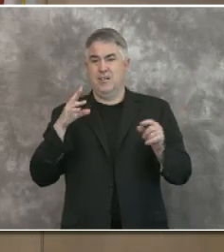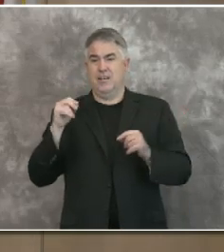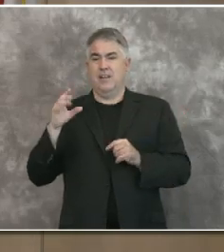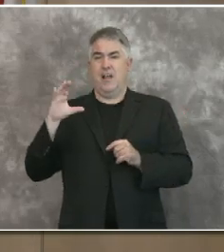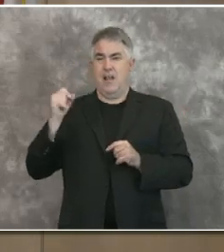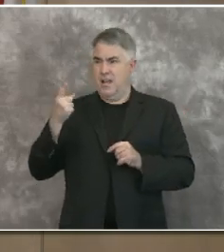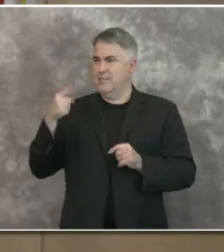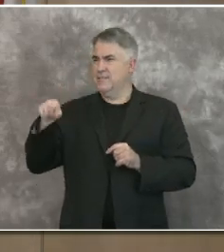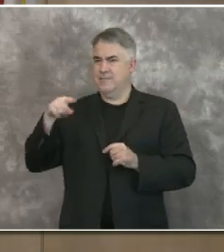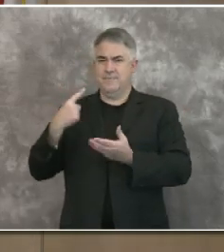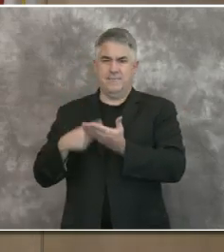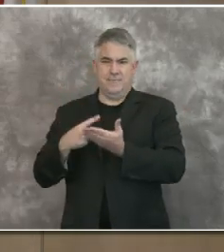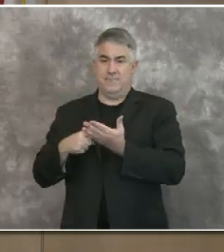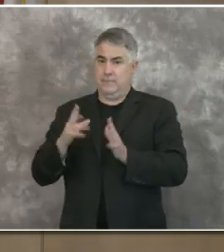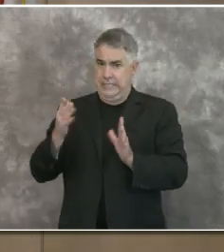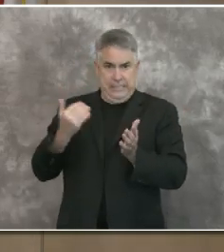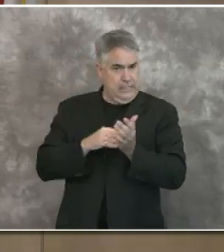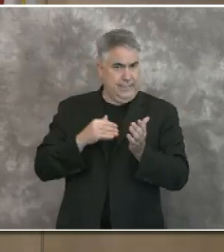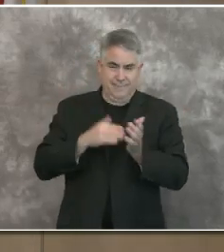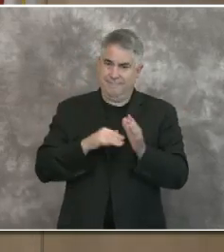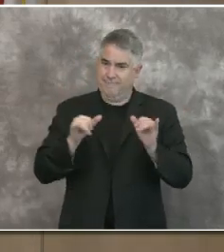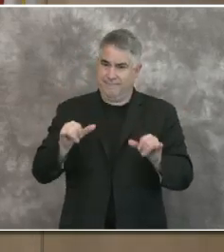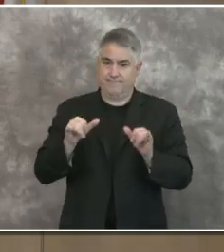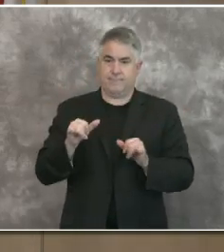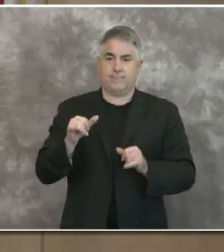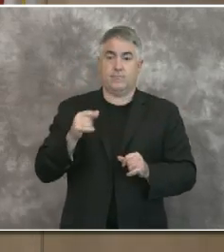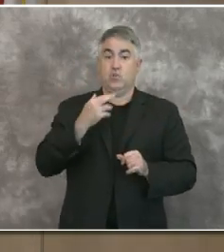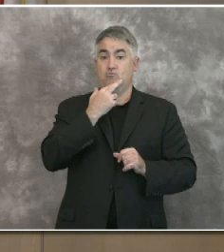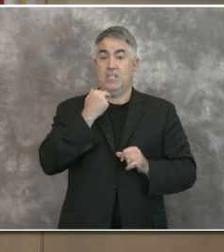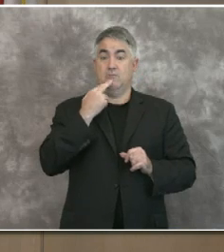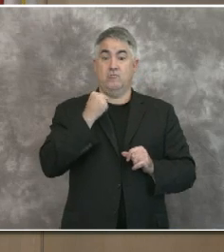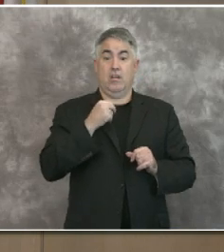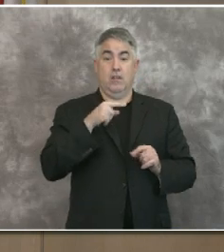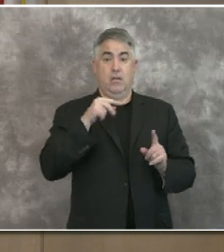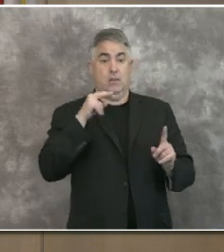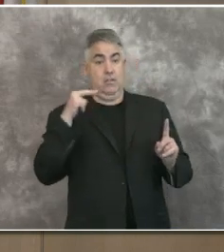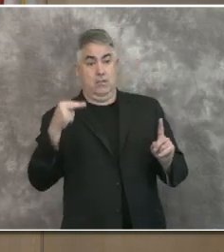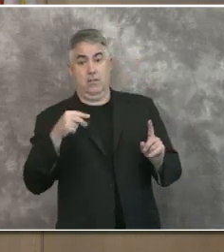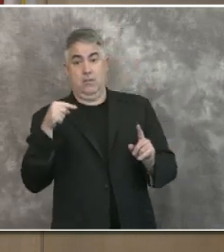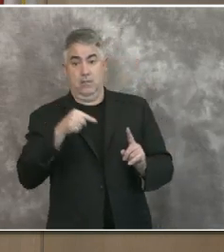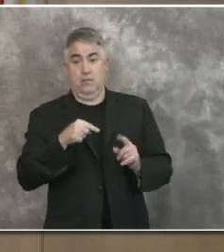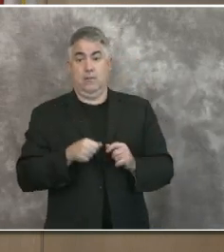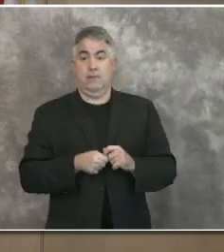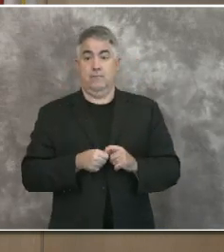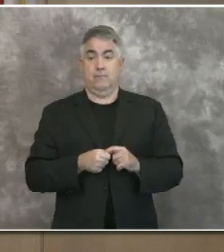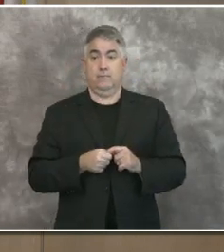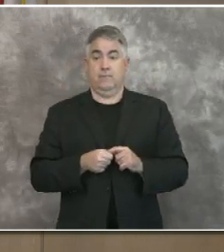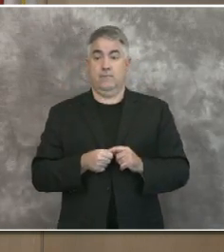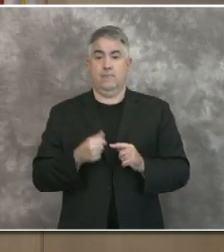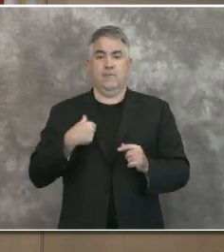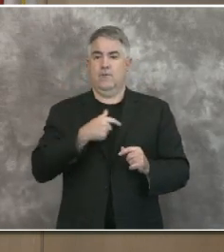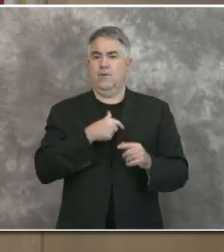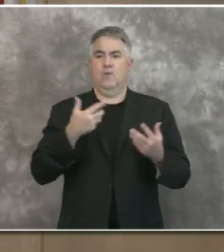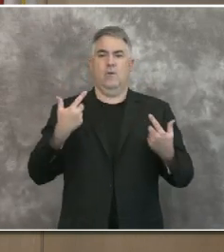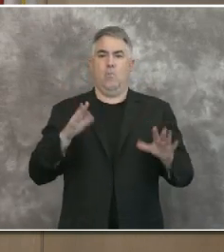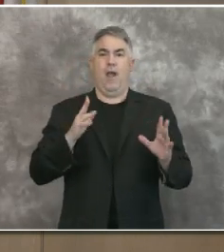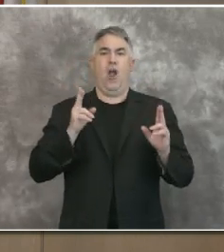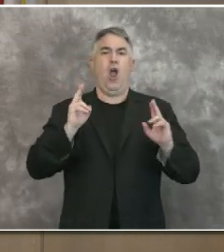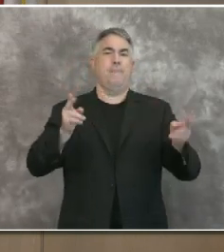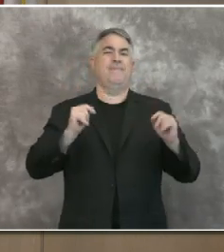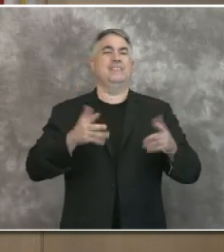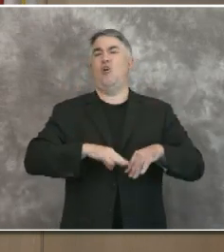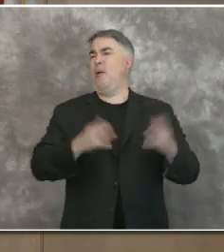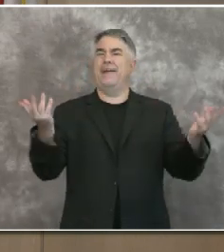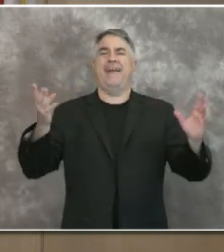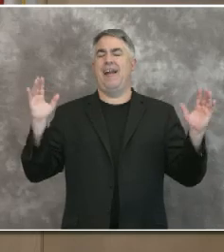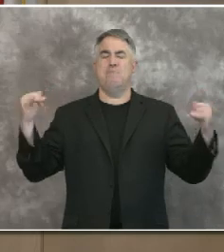and reiterate from the restaurant's perspective, but we don't want to go swiftly. We want to encourage people to take their time to go